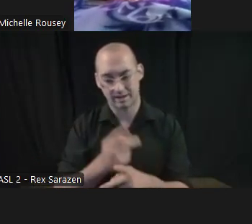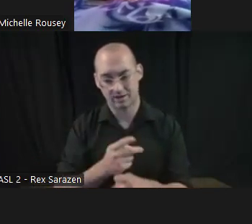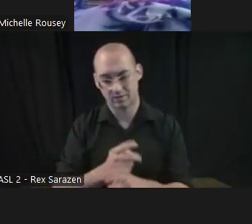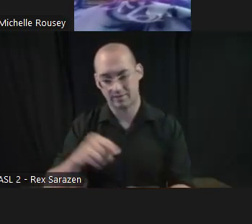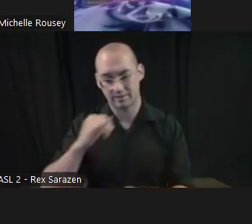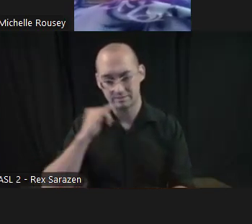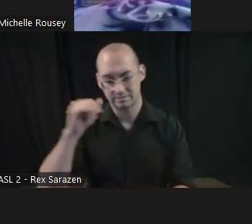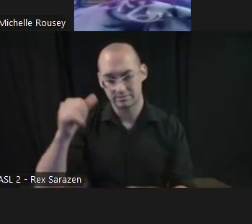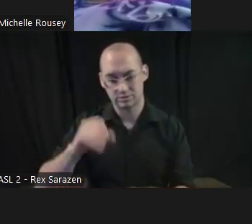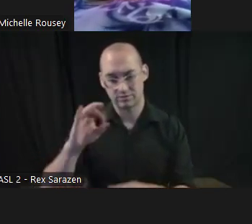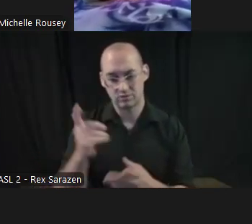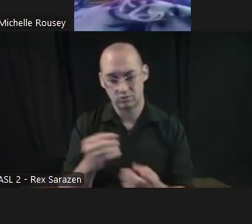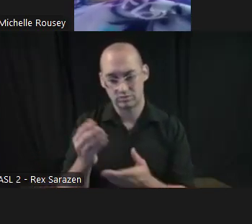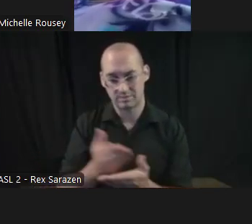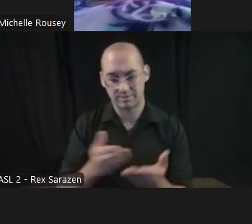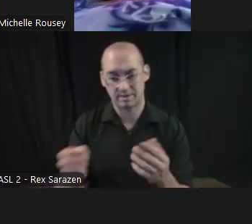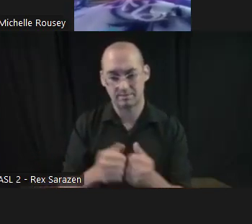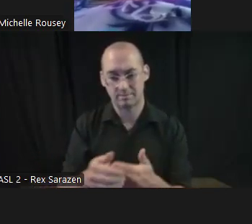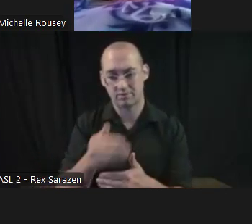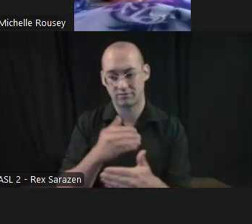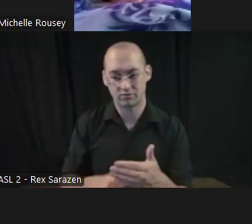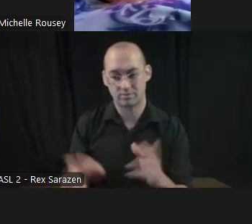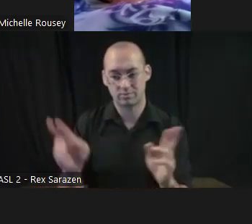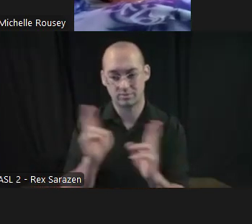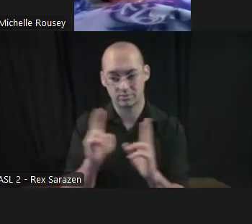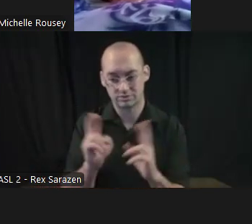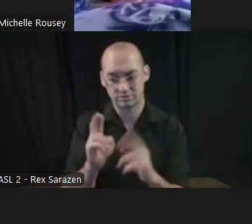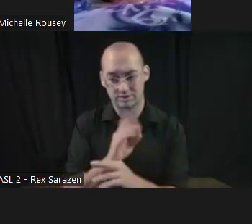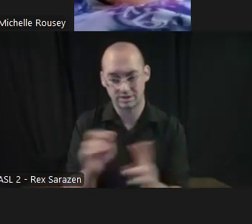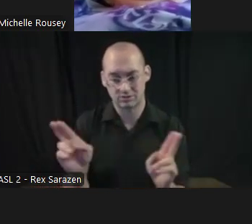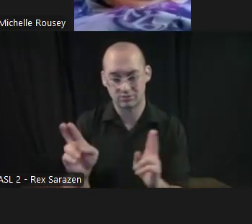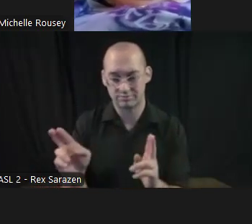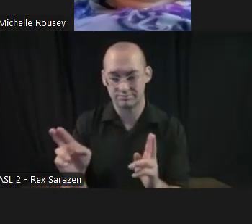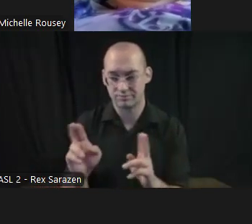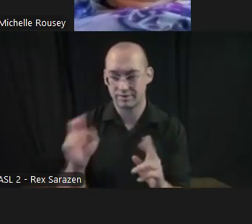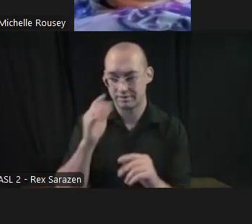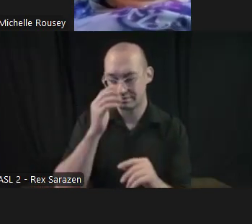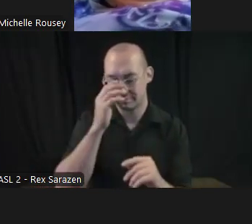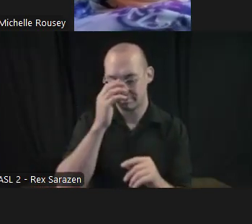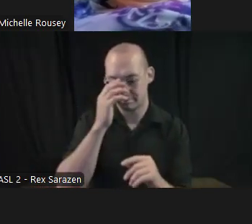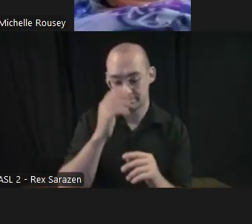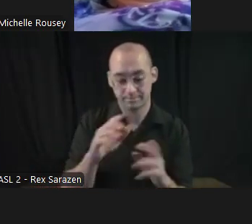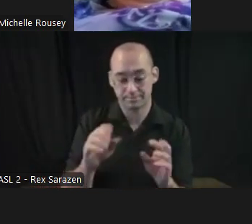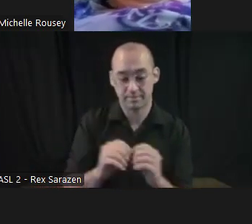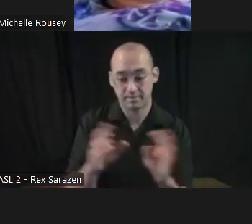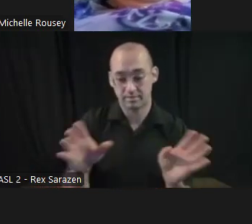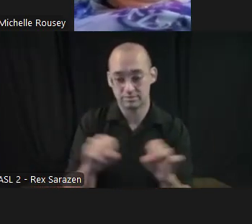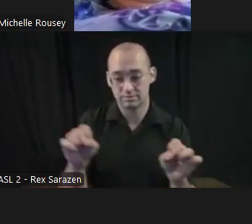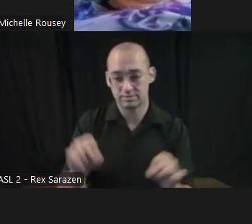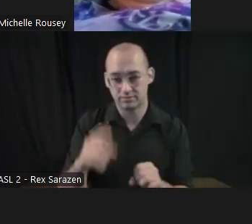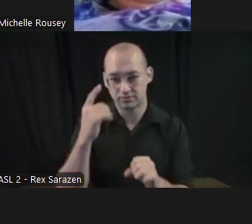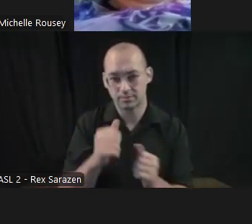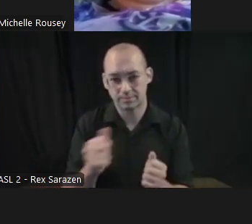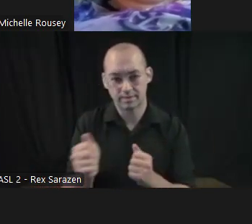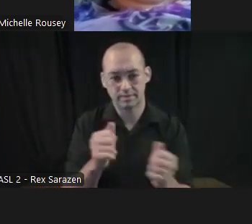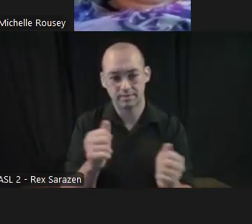doing something before preparation, before readiness, and before we have a clear system to pilot,